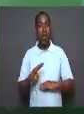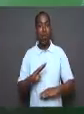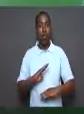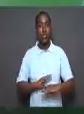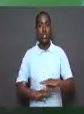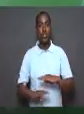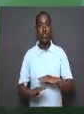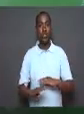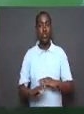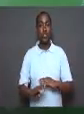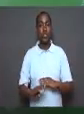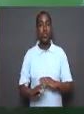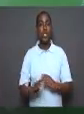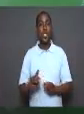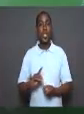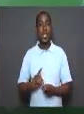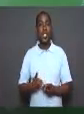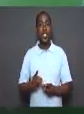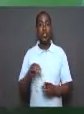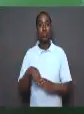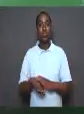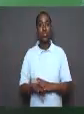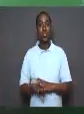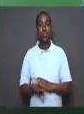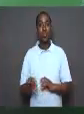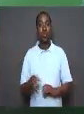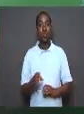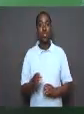processes involved in digestion.